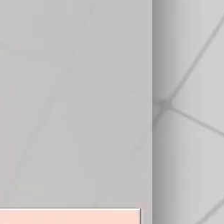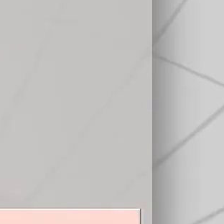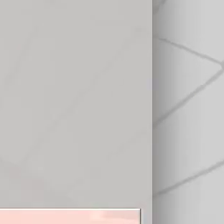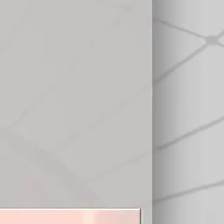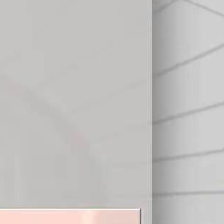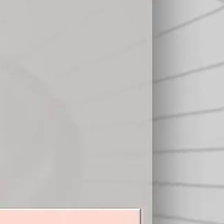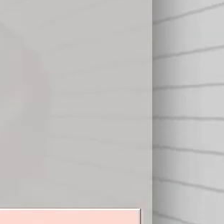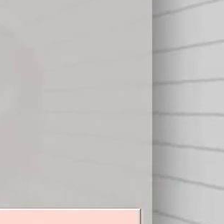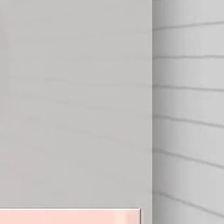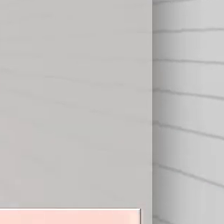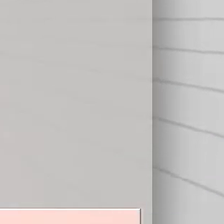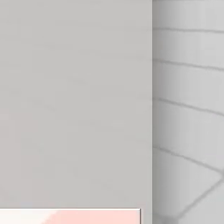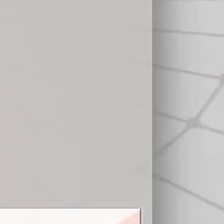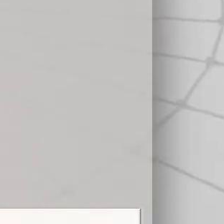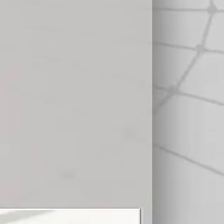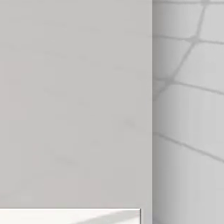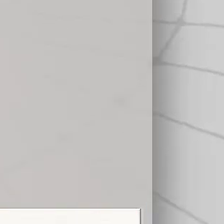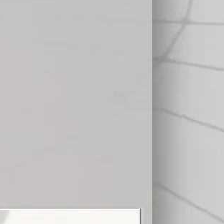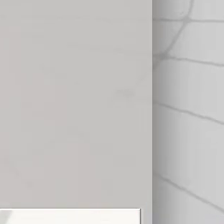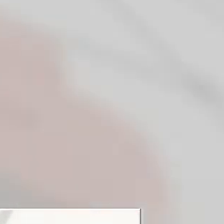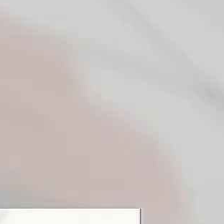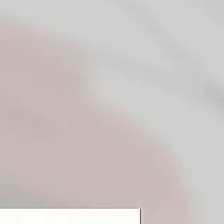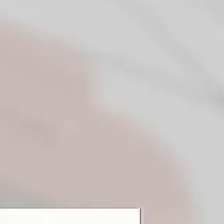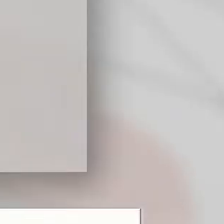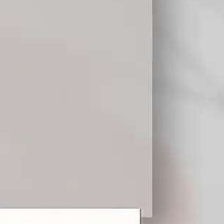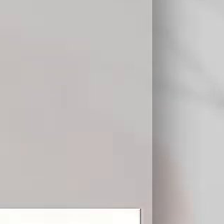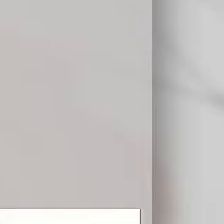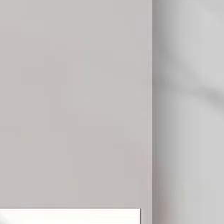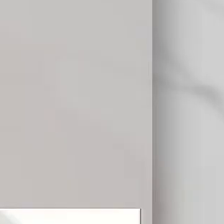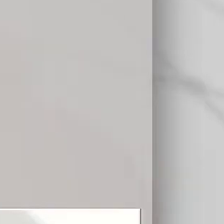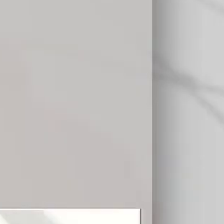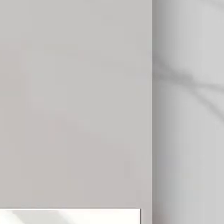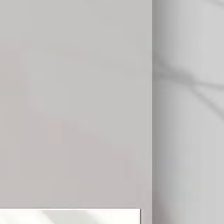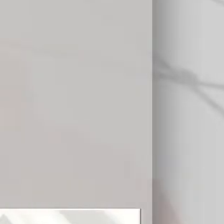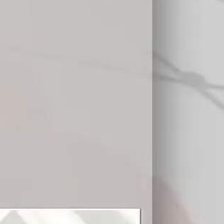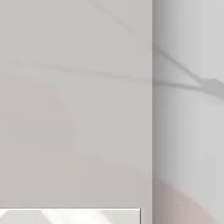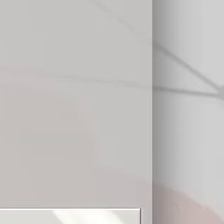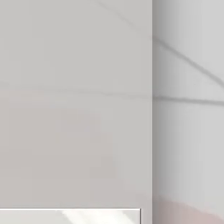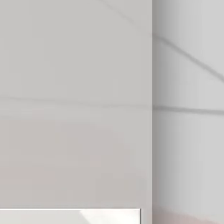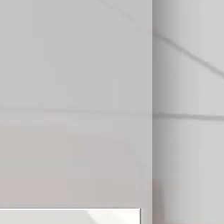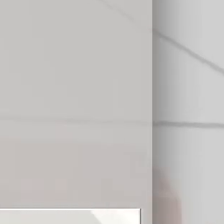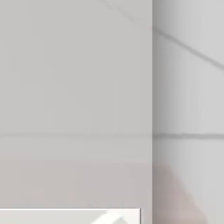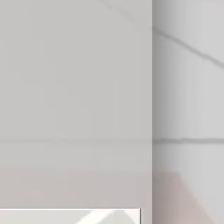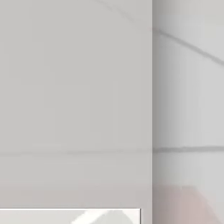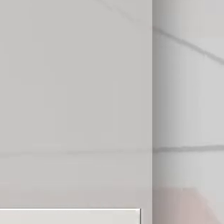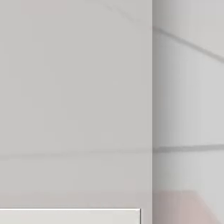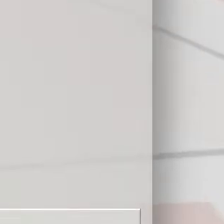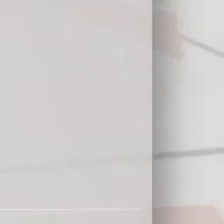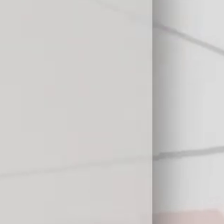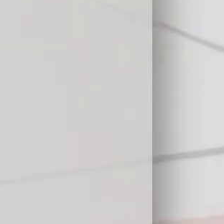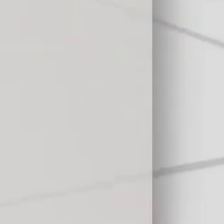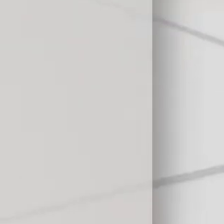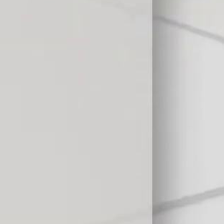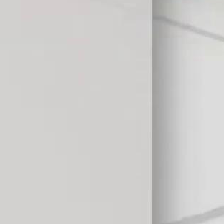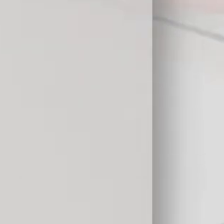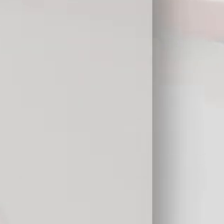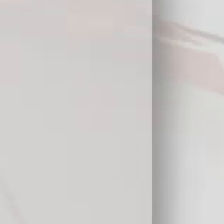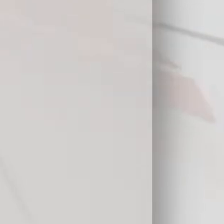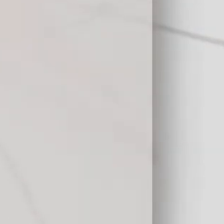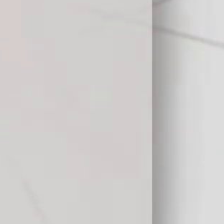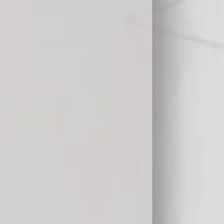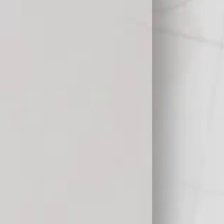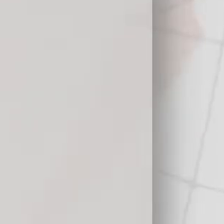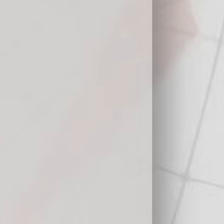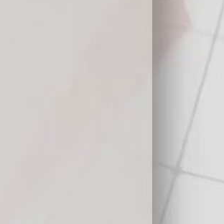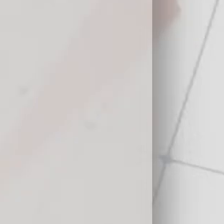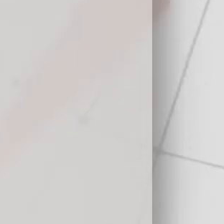seen others being taken to court to be charged with the offense of committing